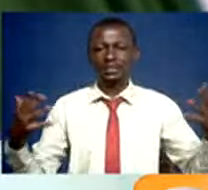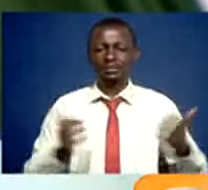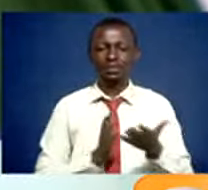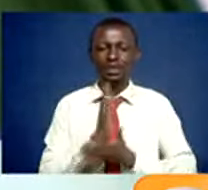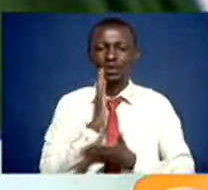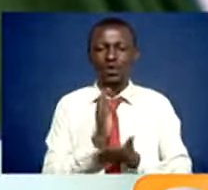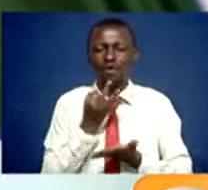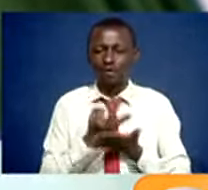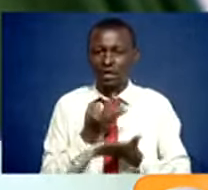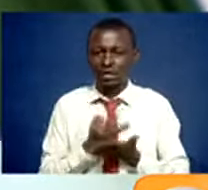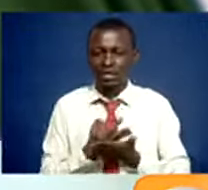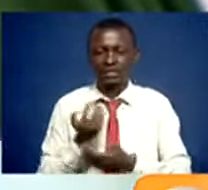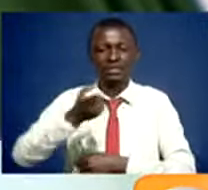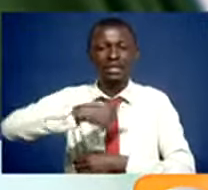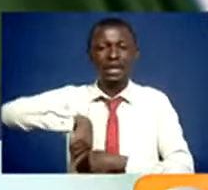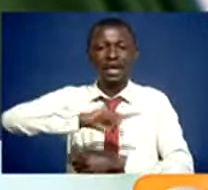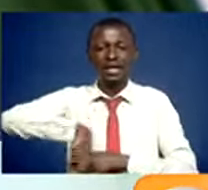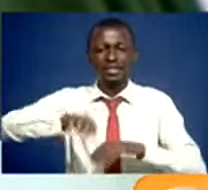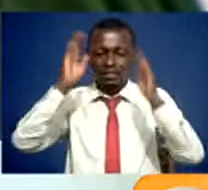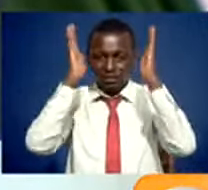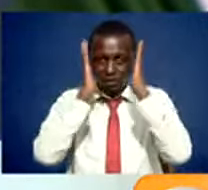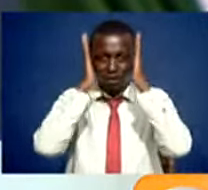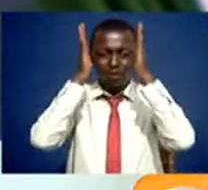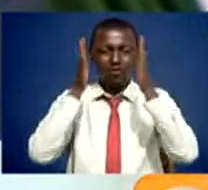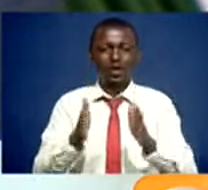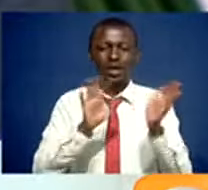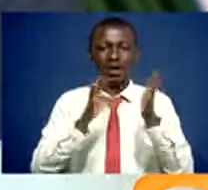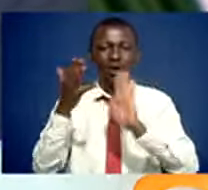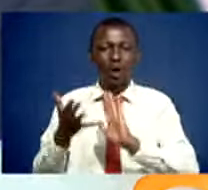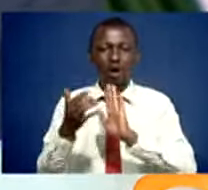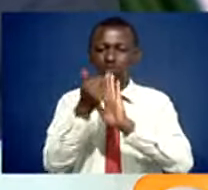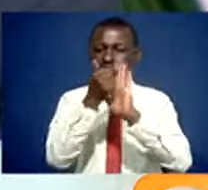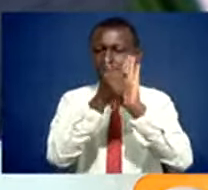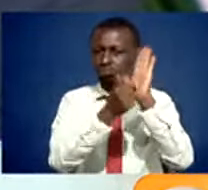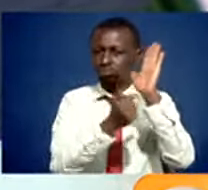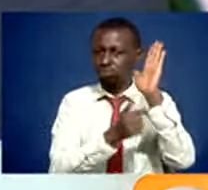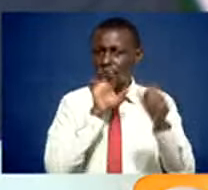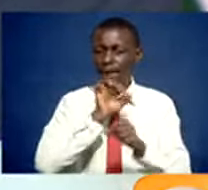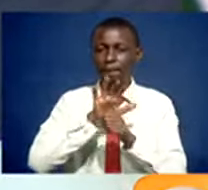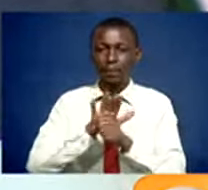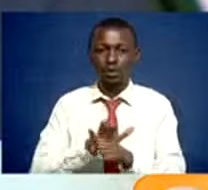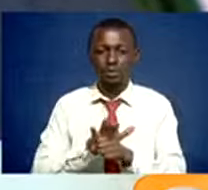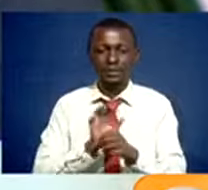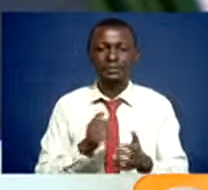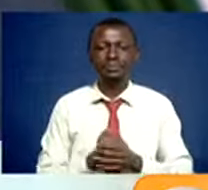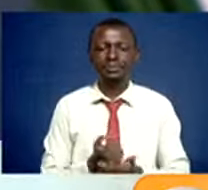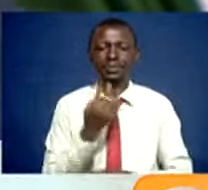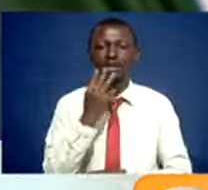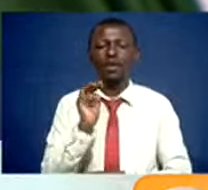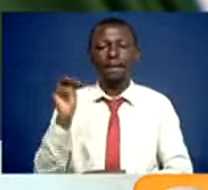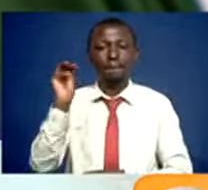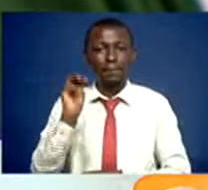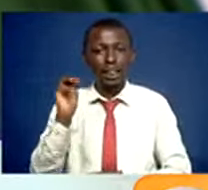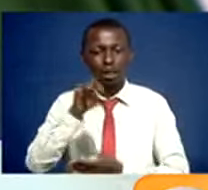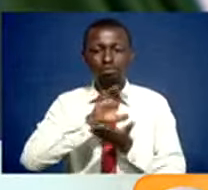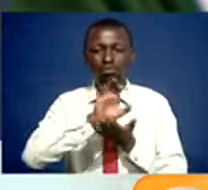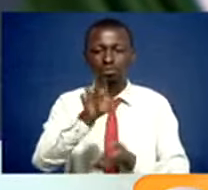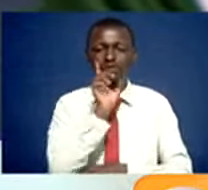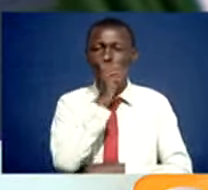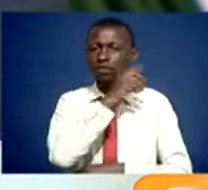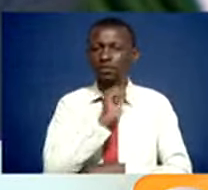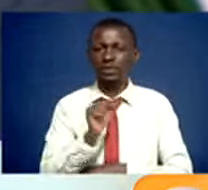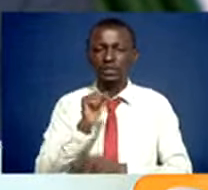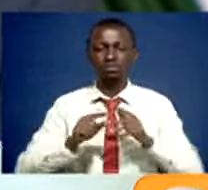Financially, our commitments are as follows. Kenya shillings 400 million has been allocated to